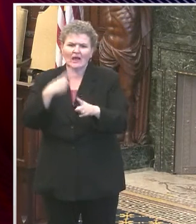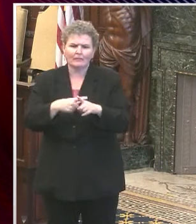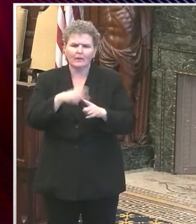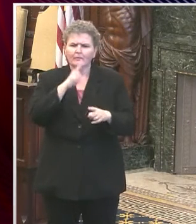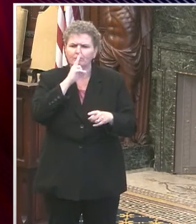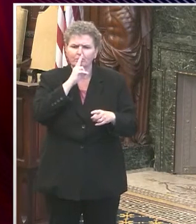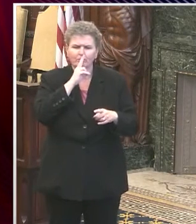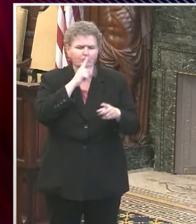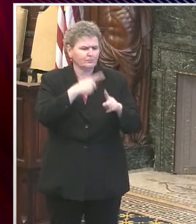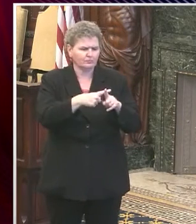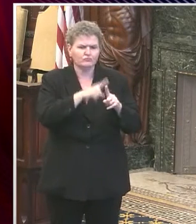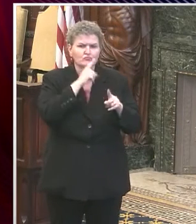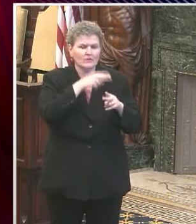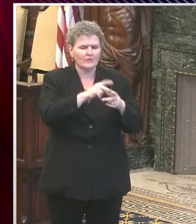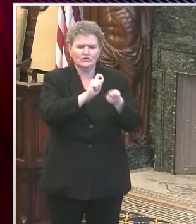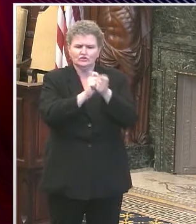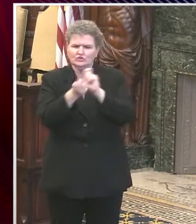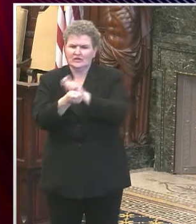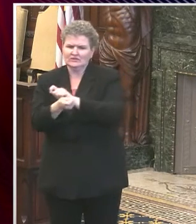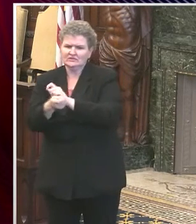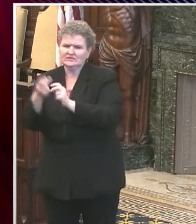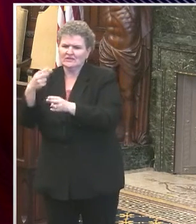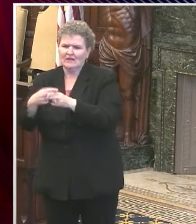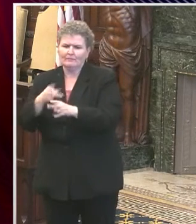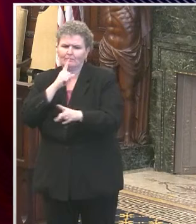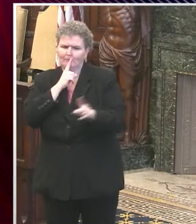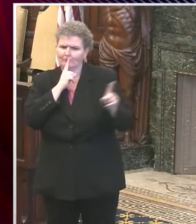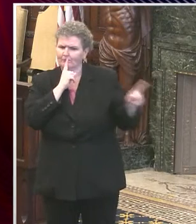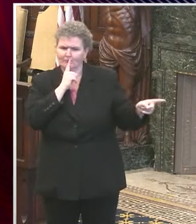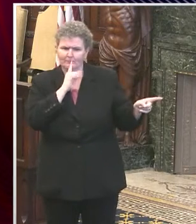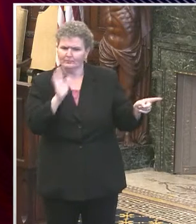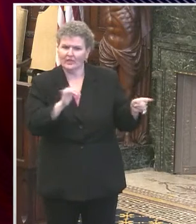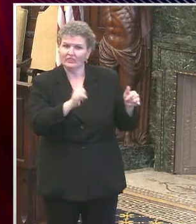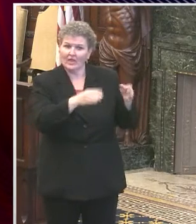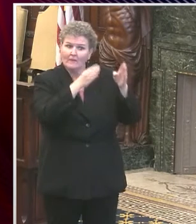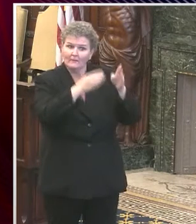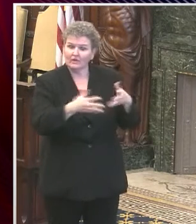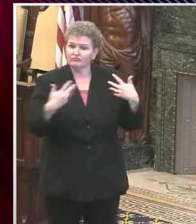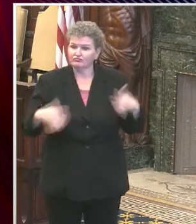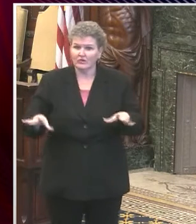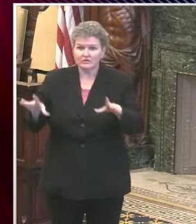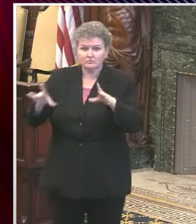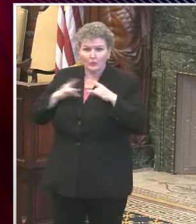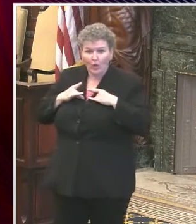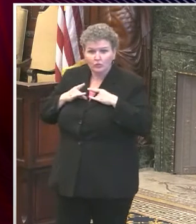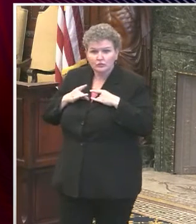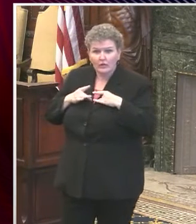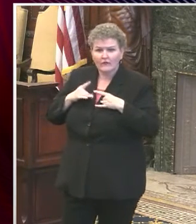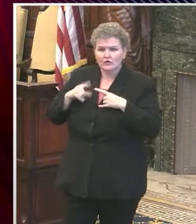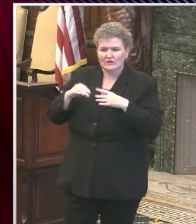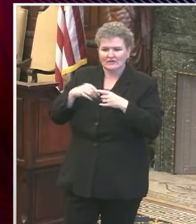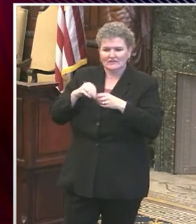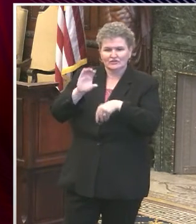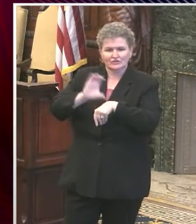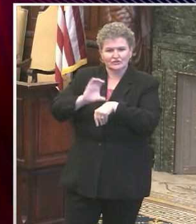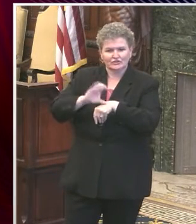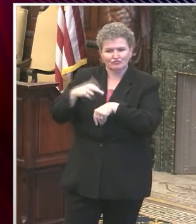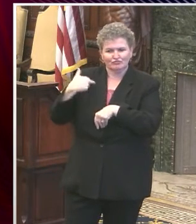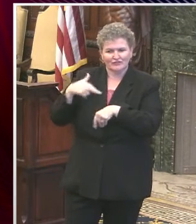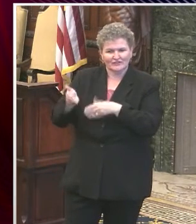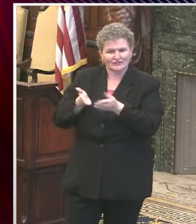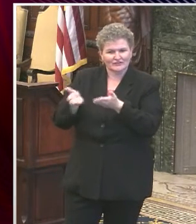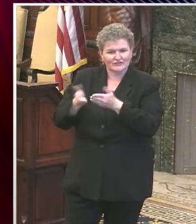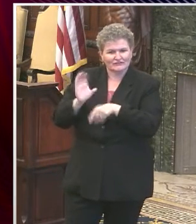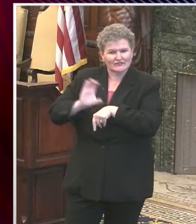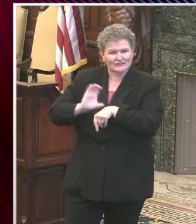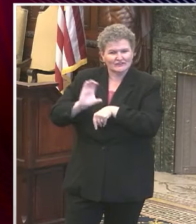case study today. It's an example of where an initial person was exposed to the virus at a religious service. And then over the next 2 weeks, this